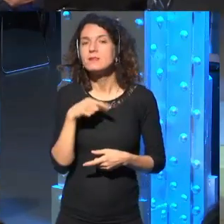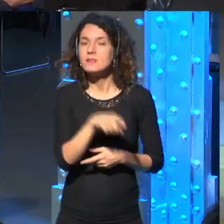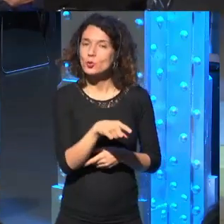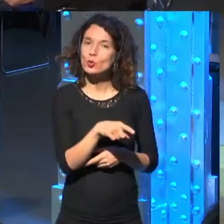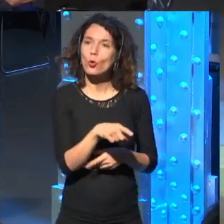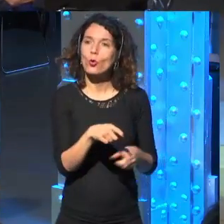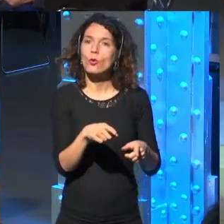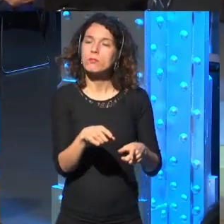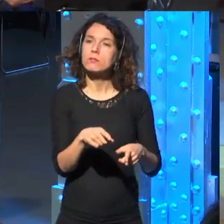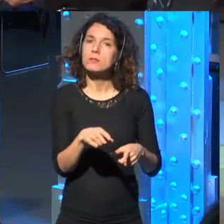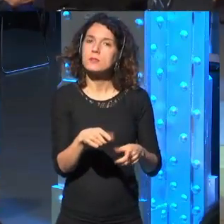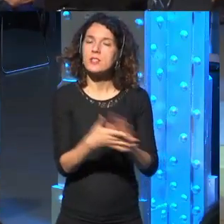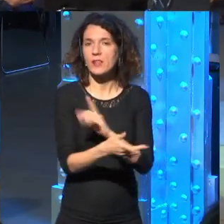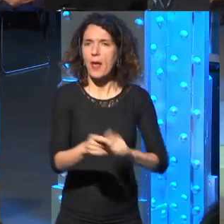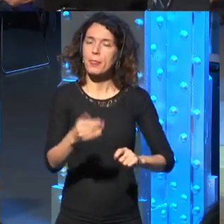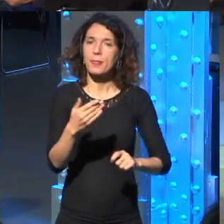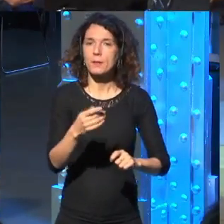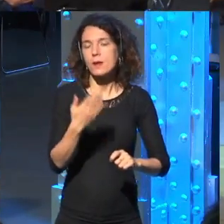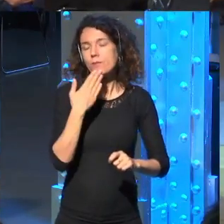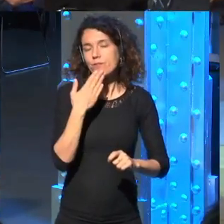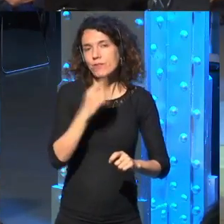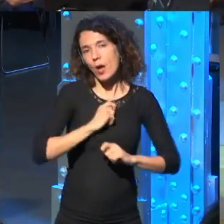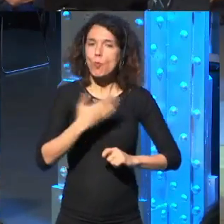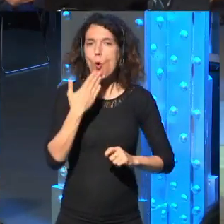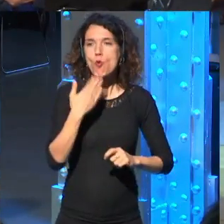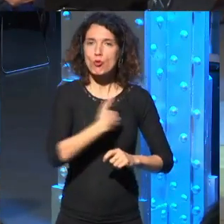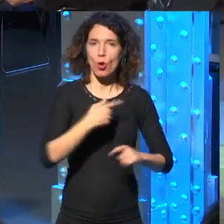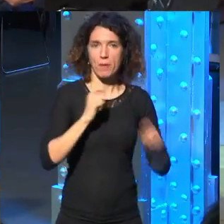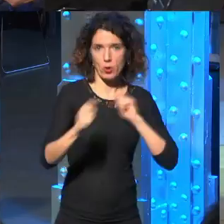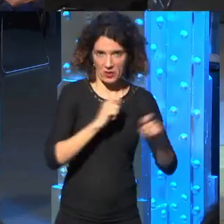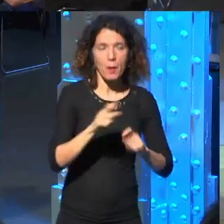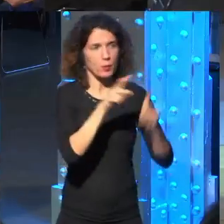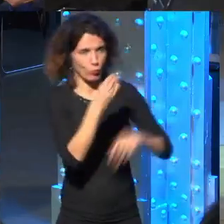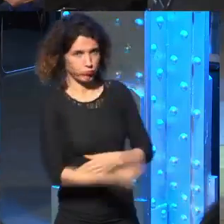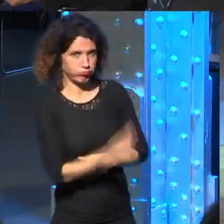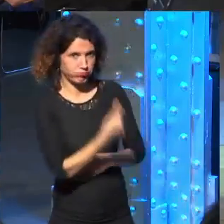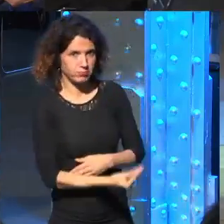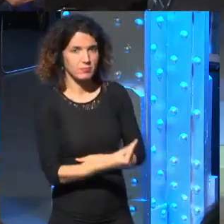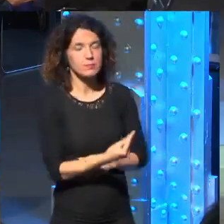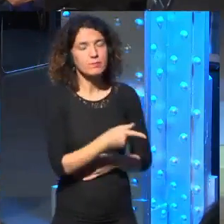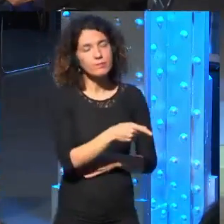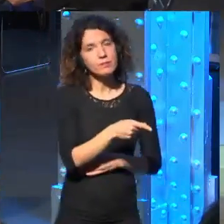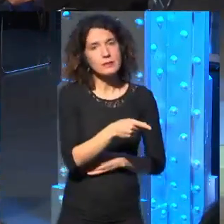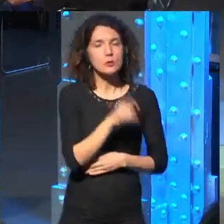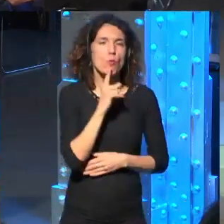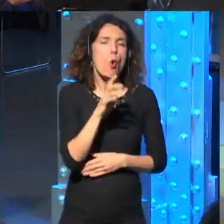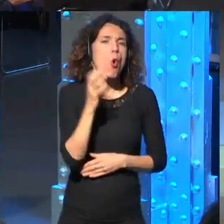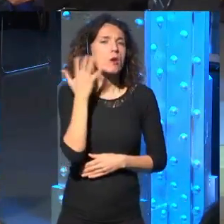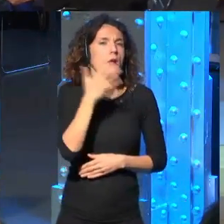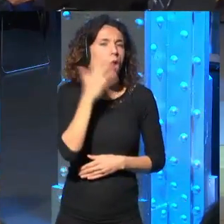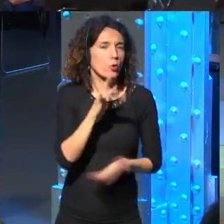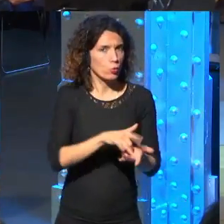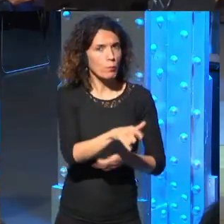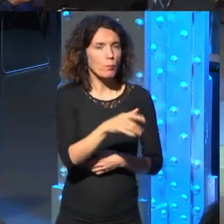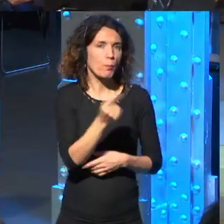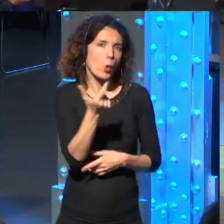too. Yes, good question. Especially in Strangers in My Mind, and also my cynical friends.